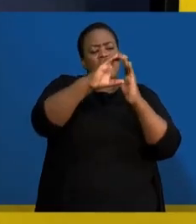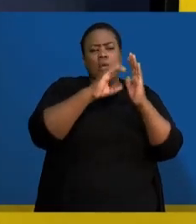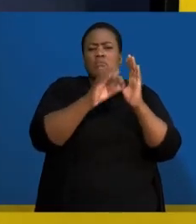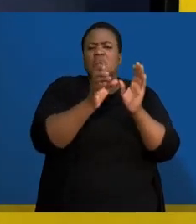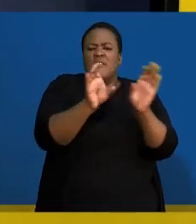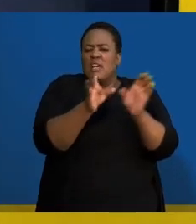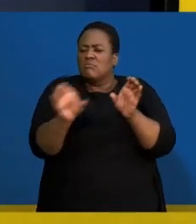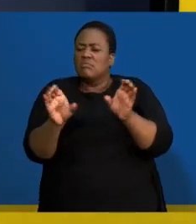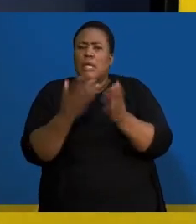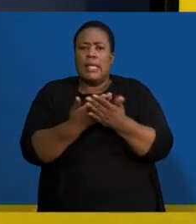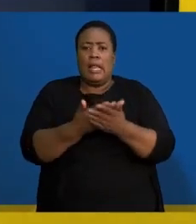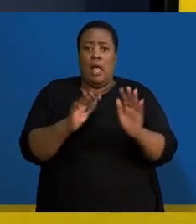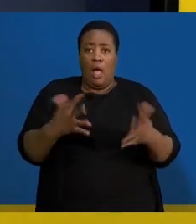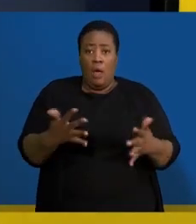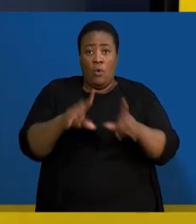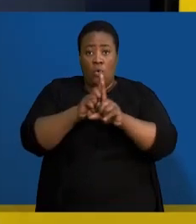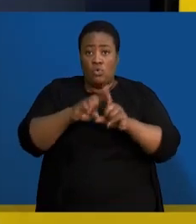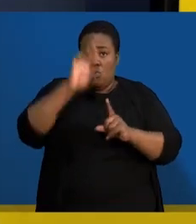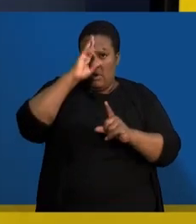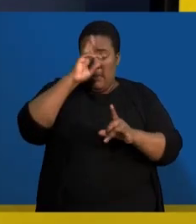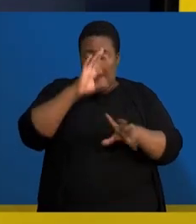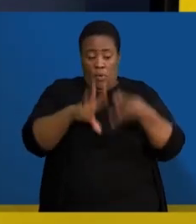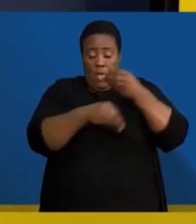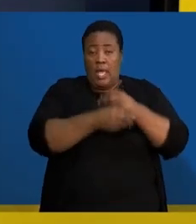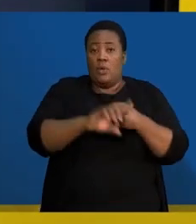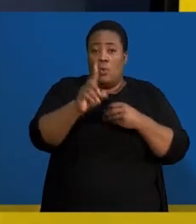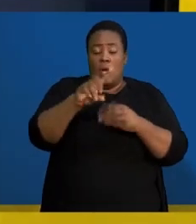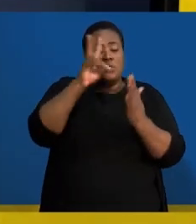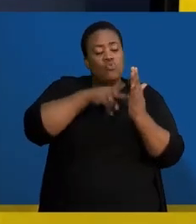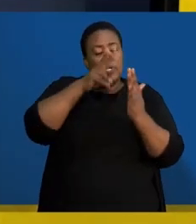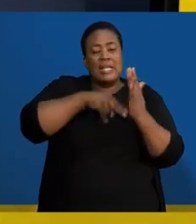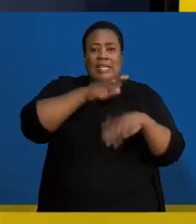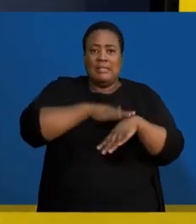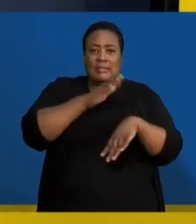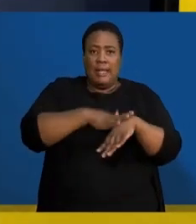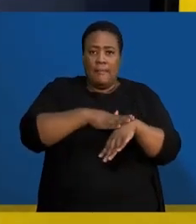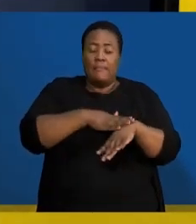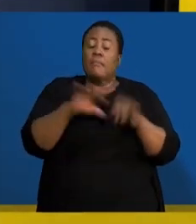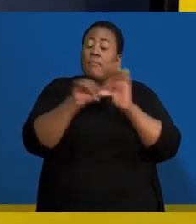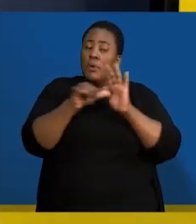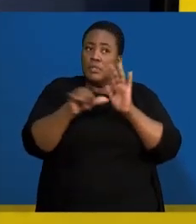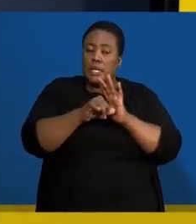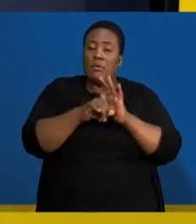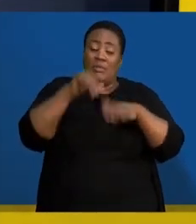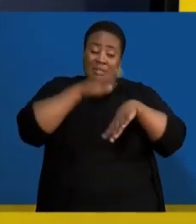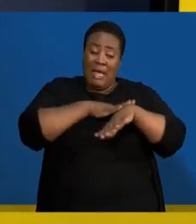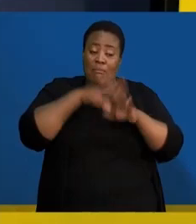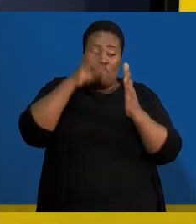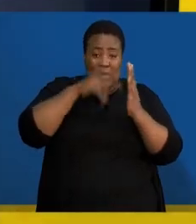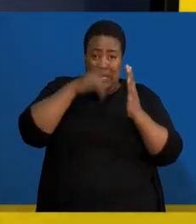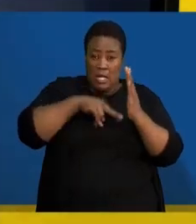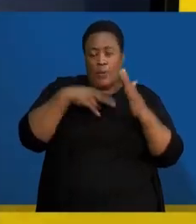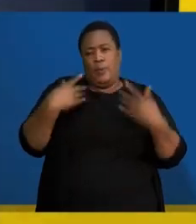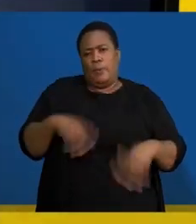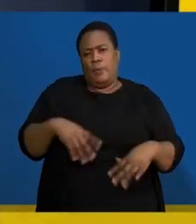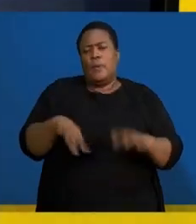that, you have the reading time as well. So it's very important to use all that time wisely. It's